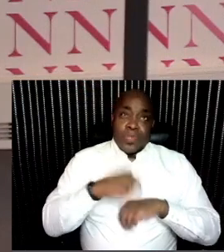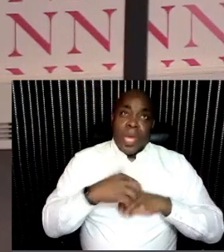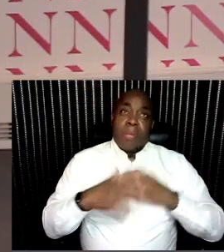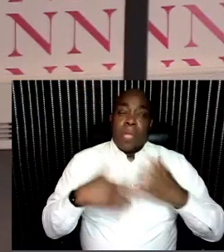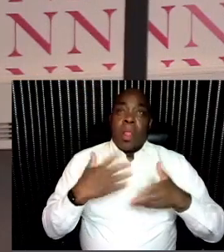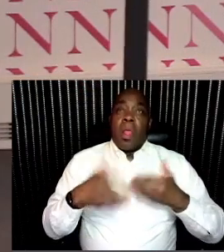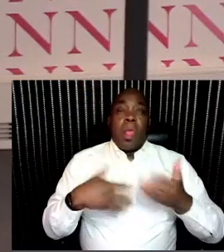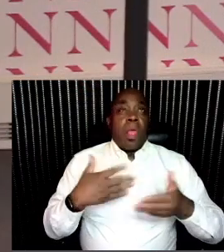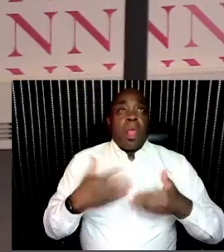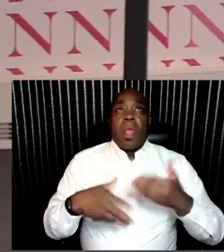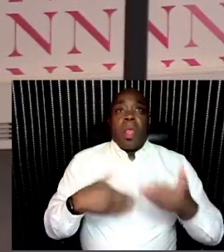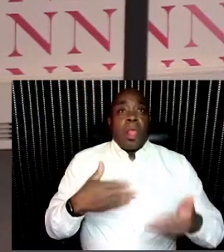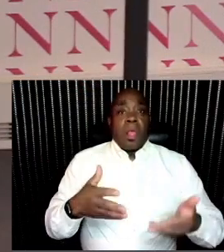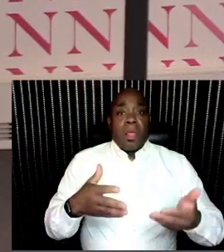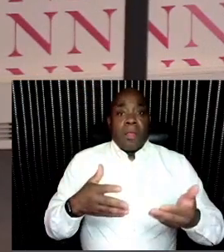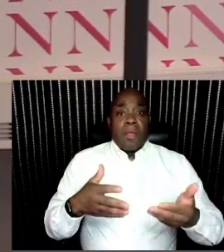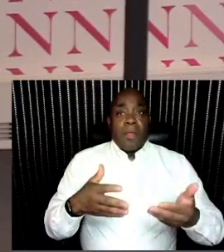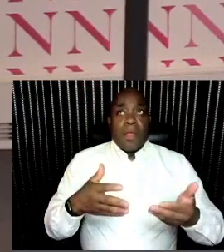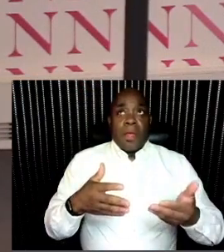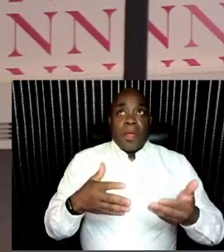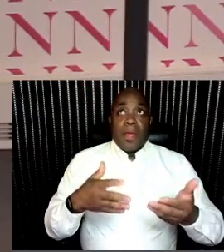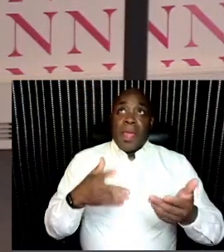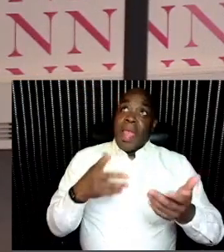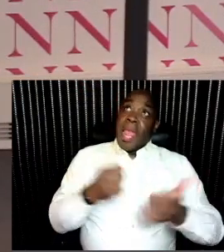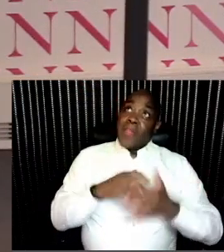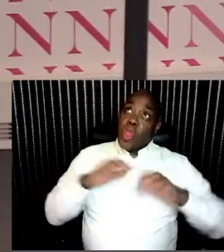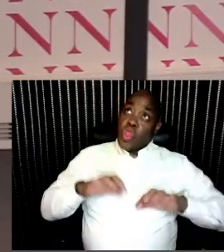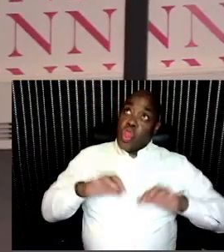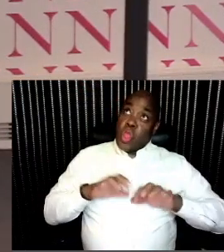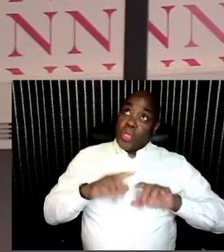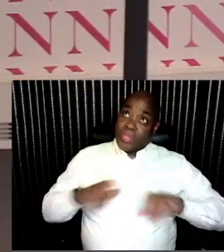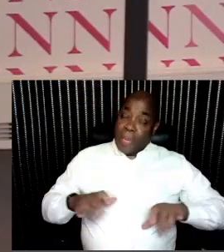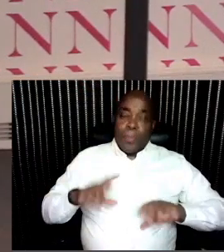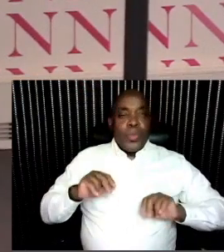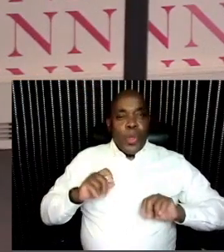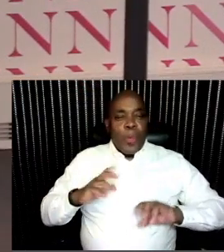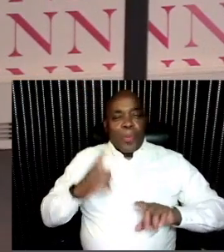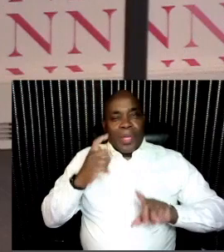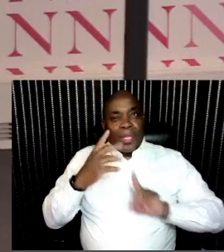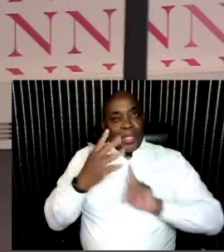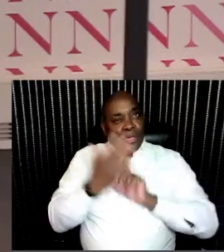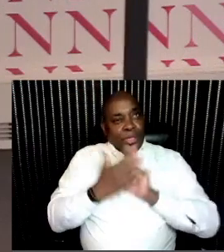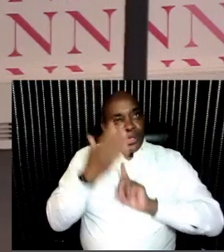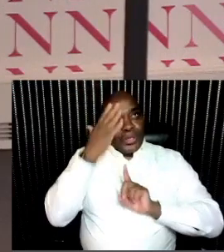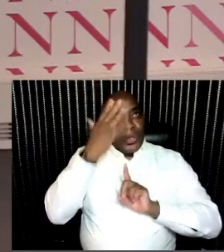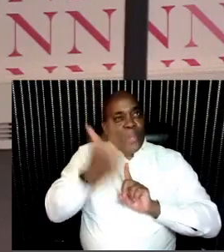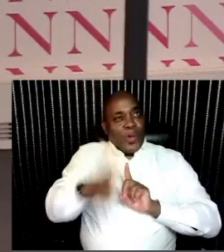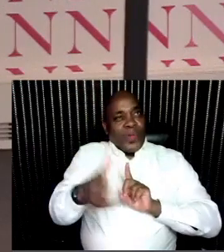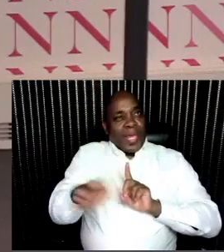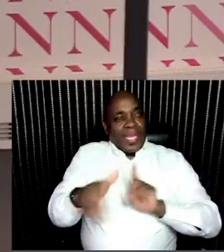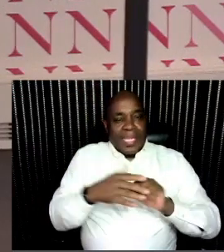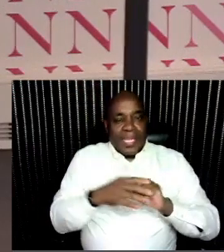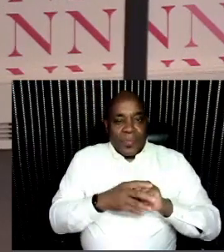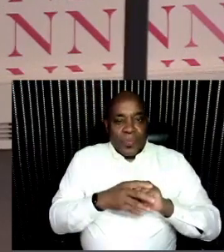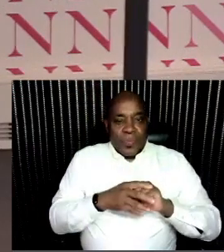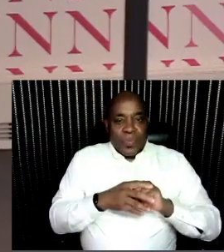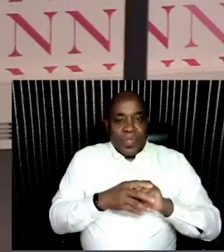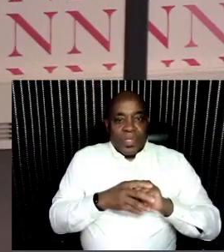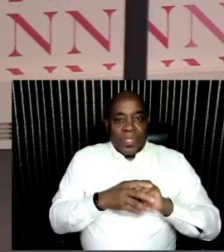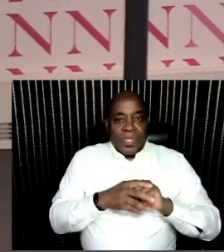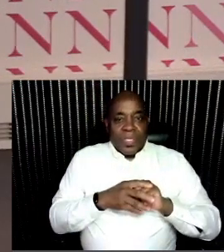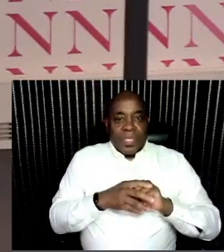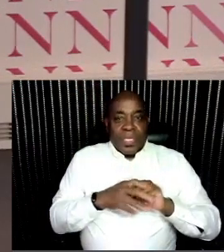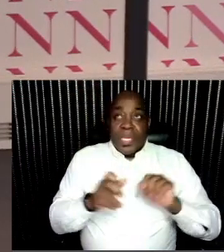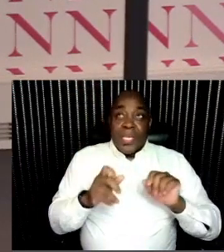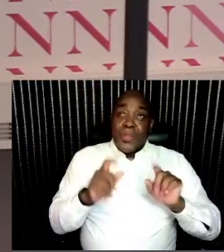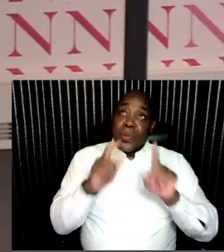you don't necessarily have to do all of that, and you kind of stand in the stead of the students, but you always want to bring, if you're working with students, you